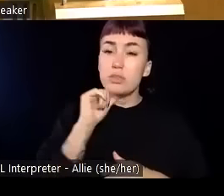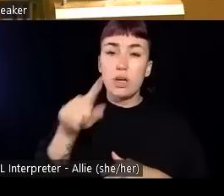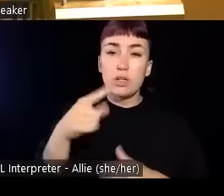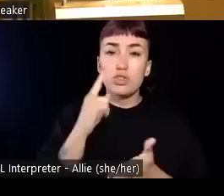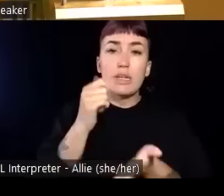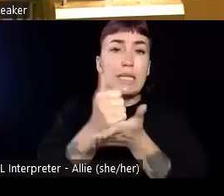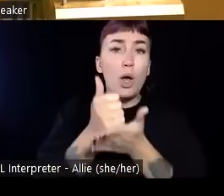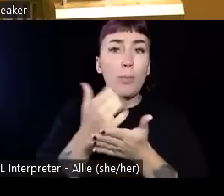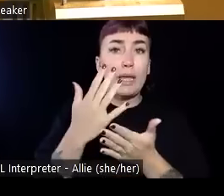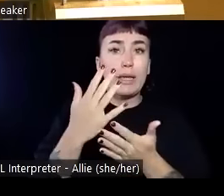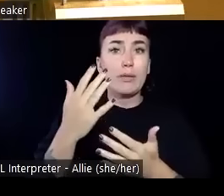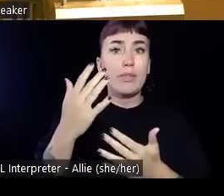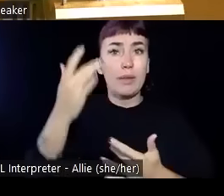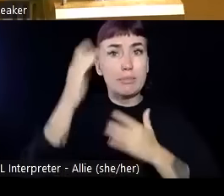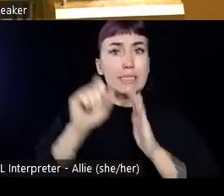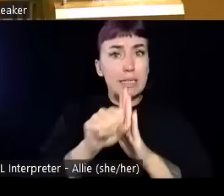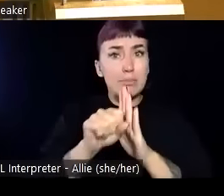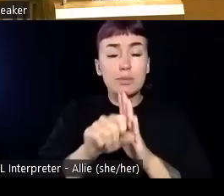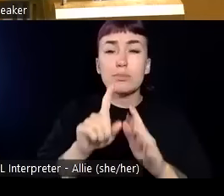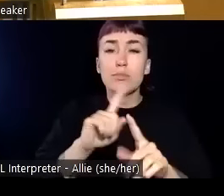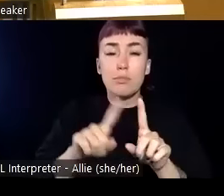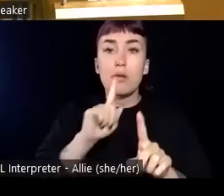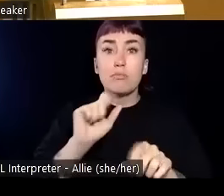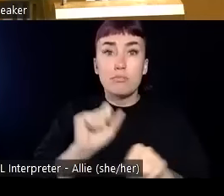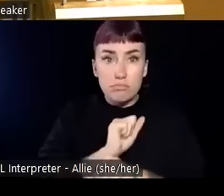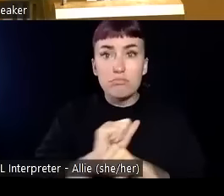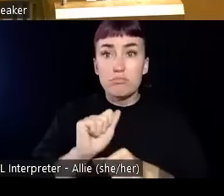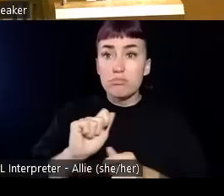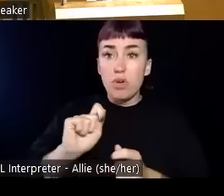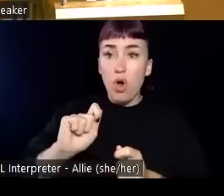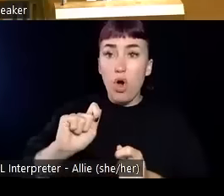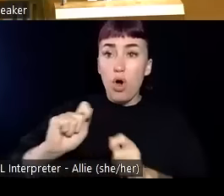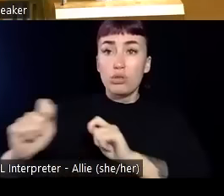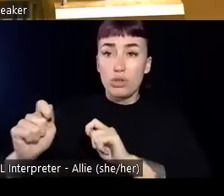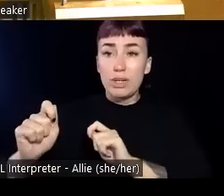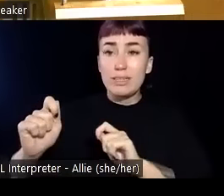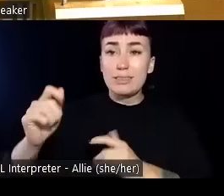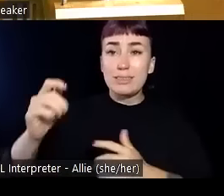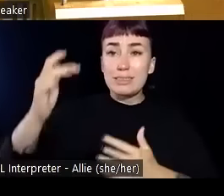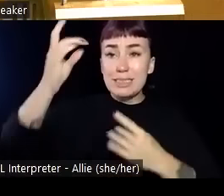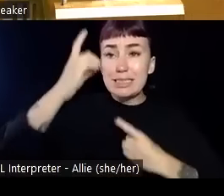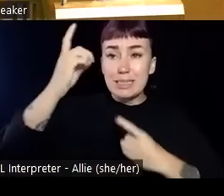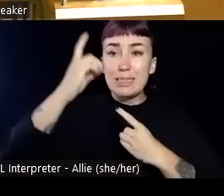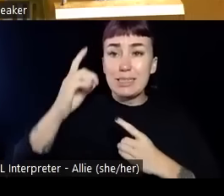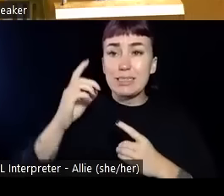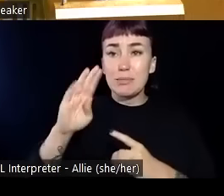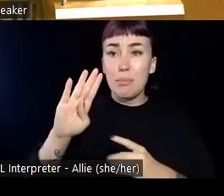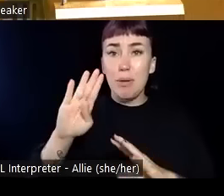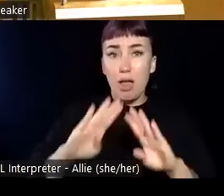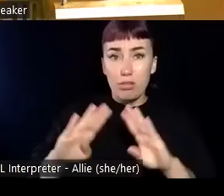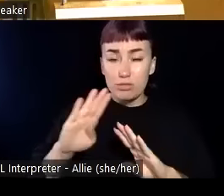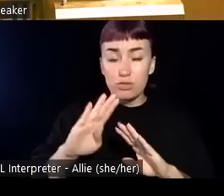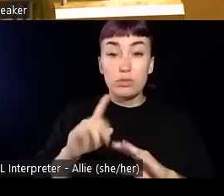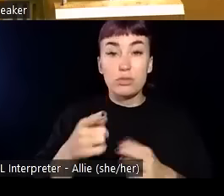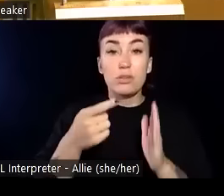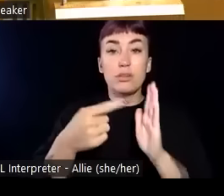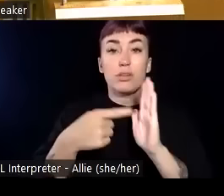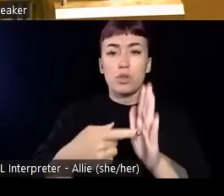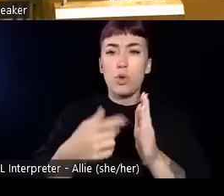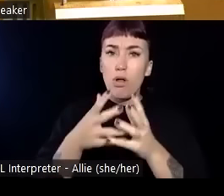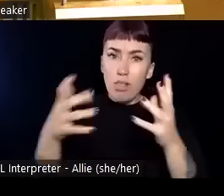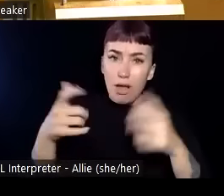but it's actually fundamentally altering disease biology. And so here, illustrated that we've spent a